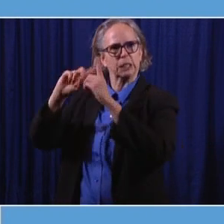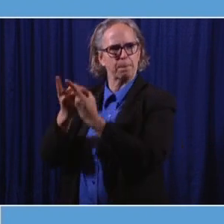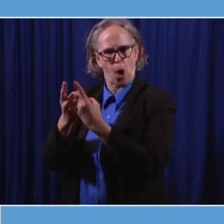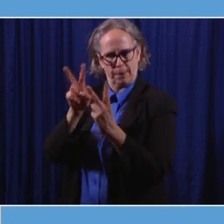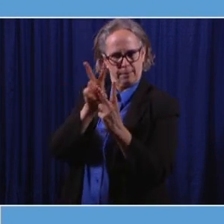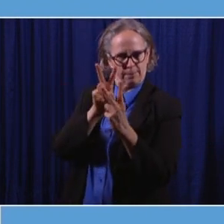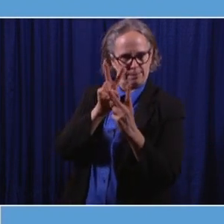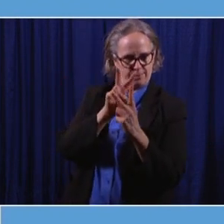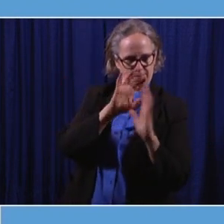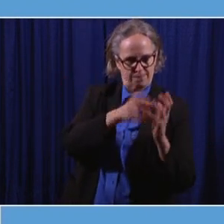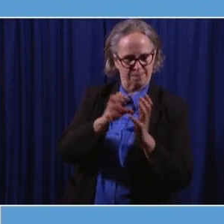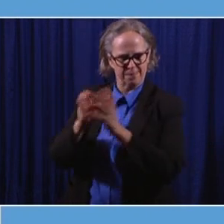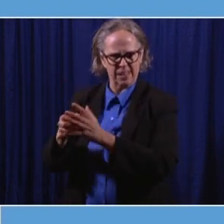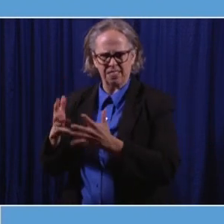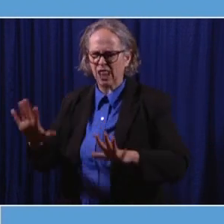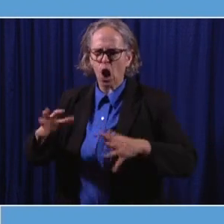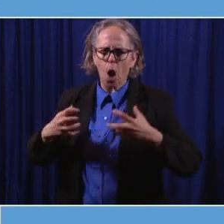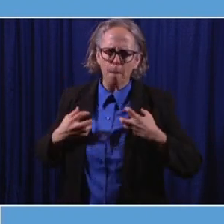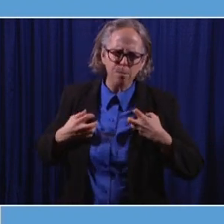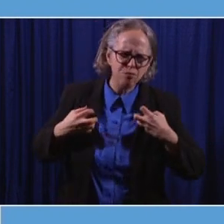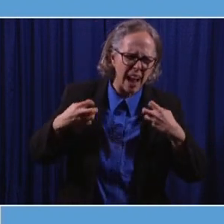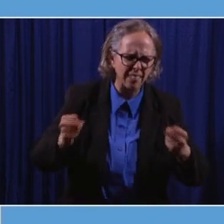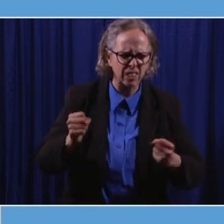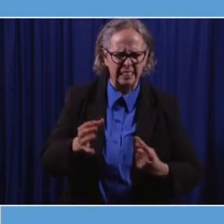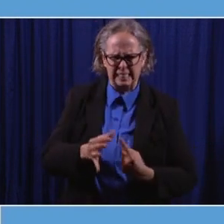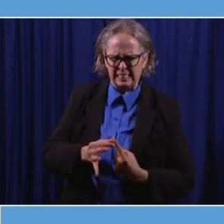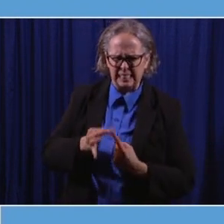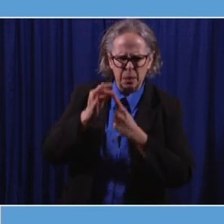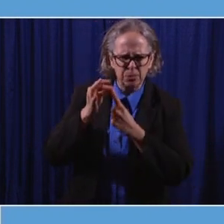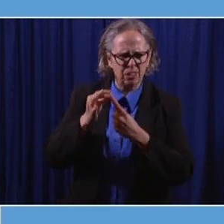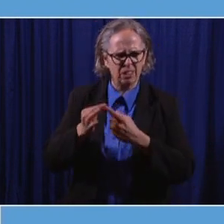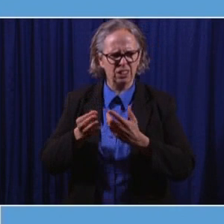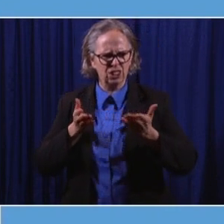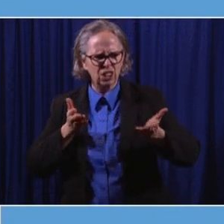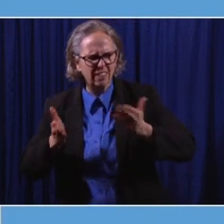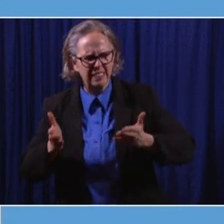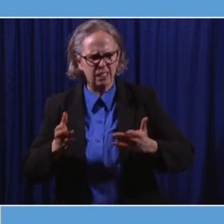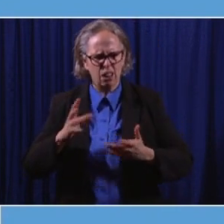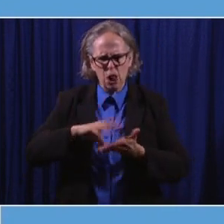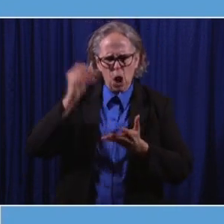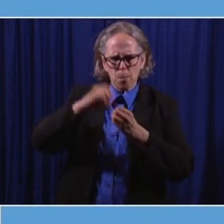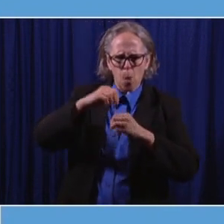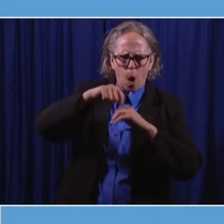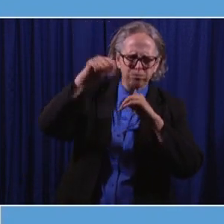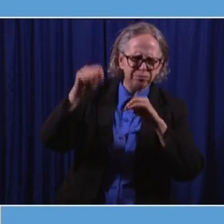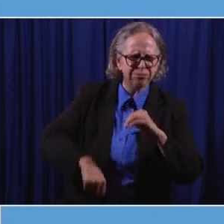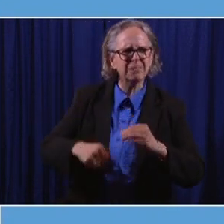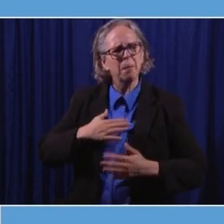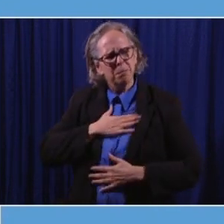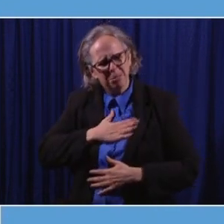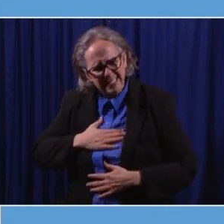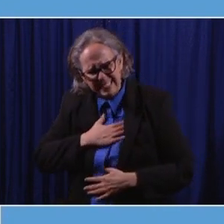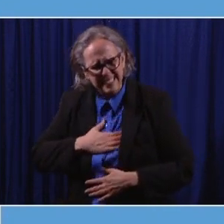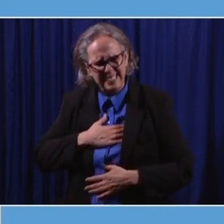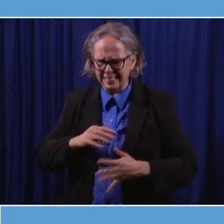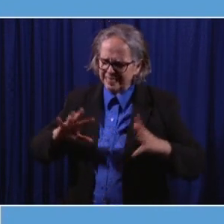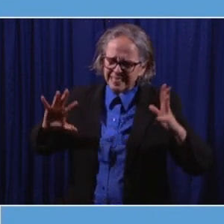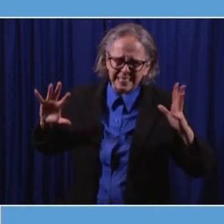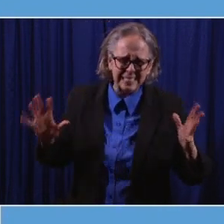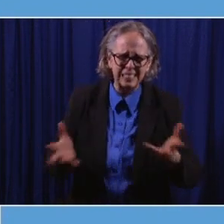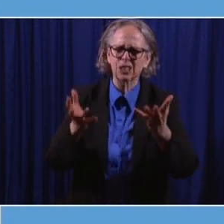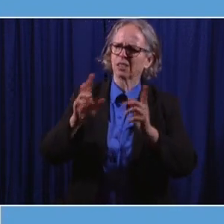to protecting their communities. To learn about each of this year's awardees, I encourage you to visit the State Fire Marshal's